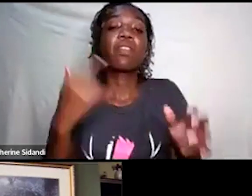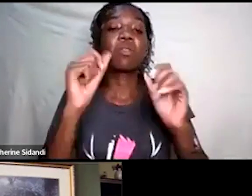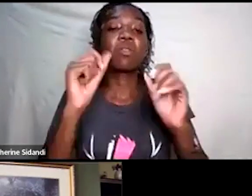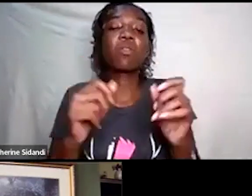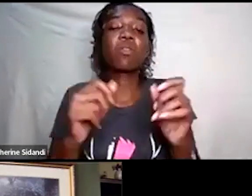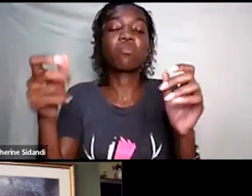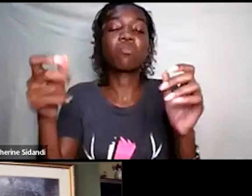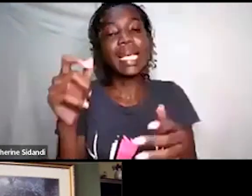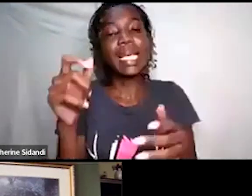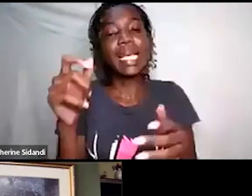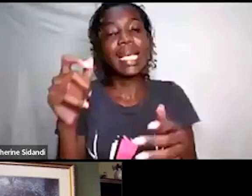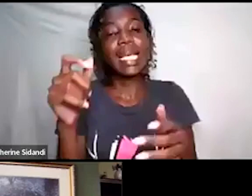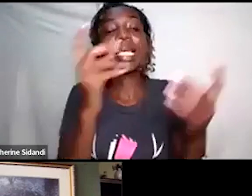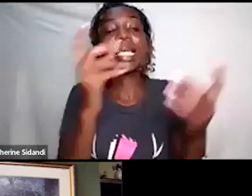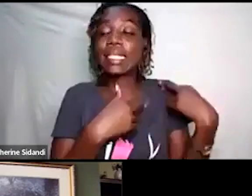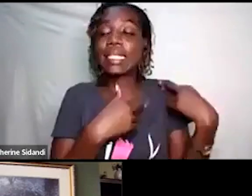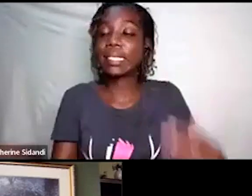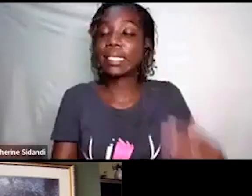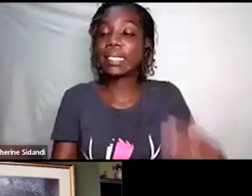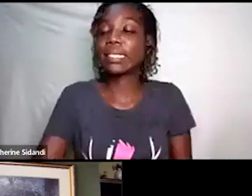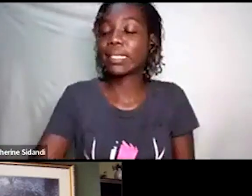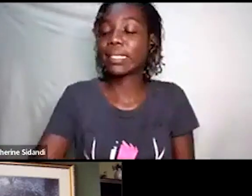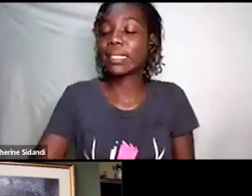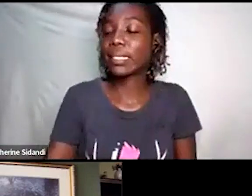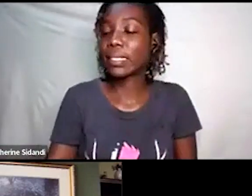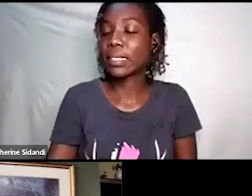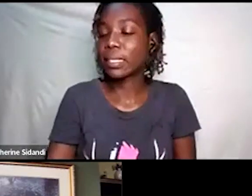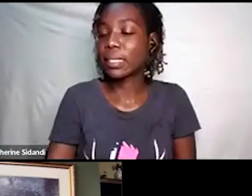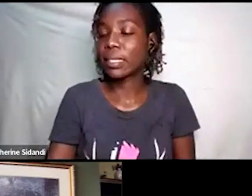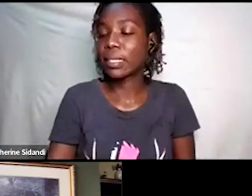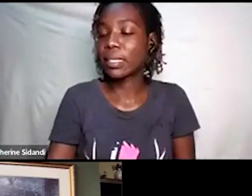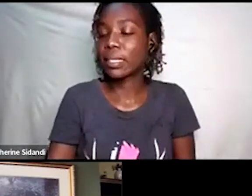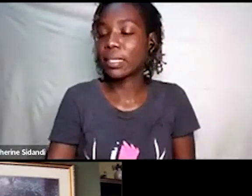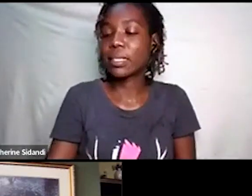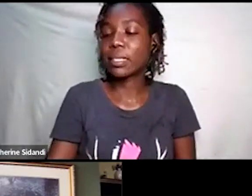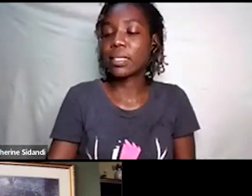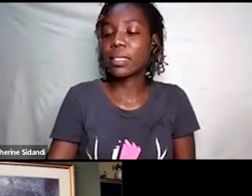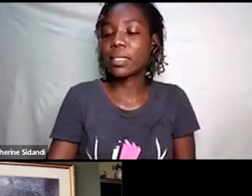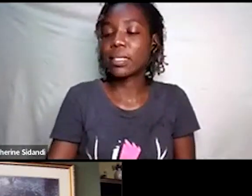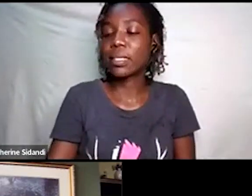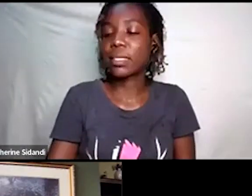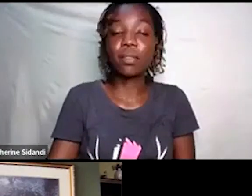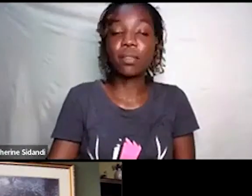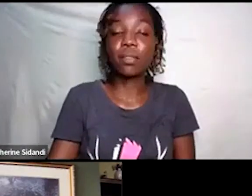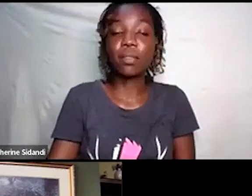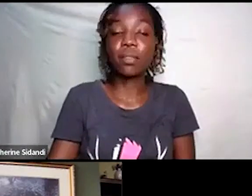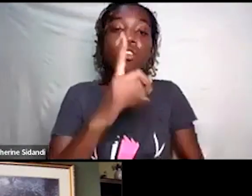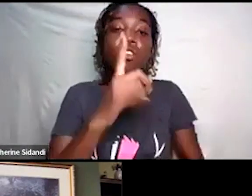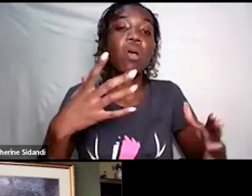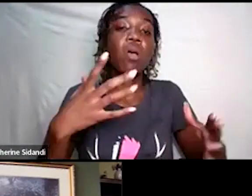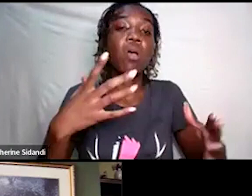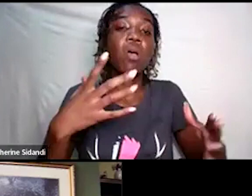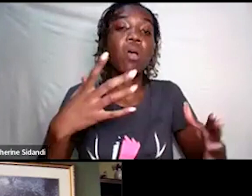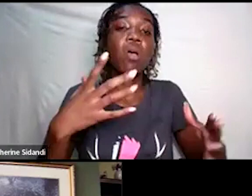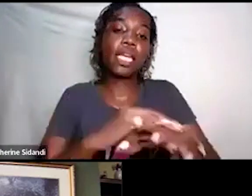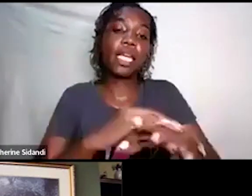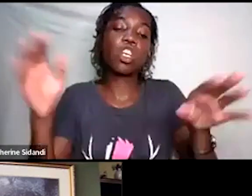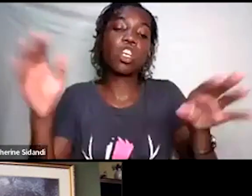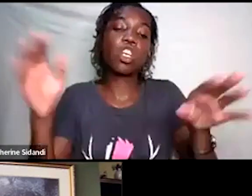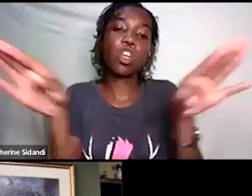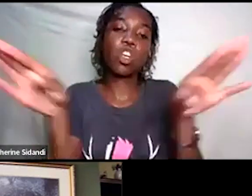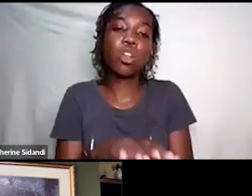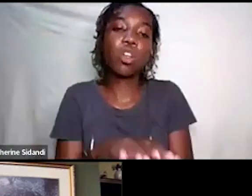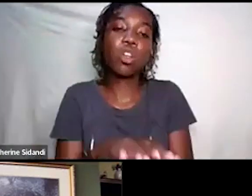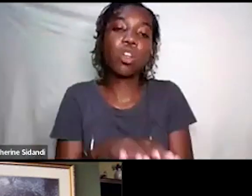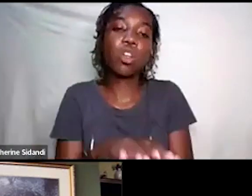Yeah. All right. So you guys allow us to get the closing remarks. I don't know whether Irene, you can spot